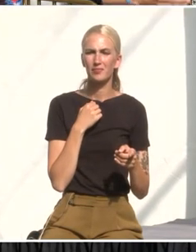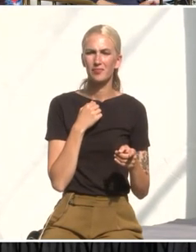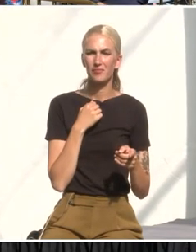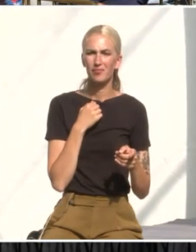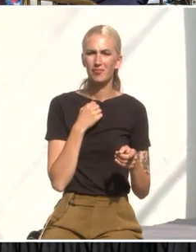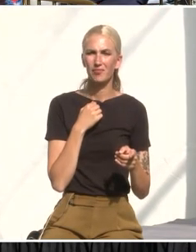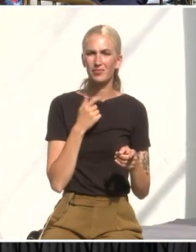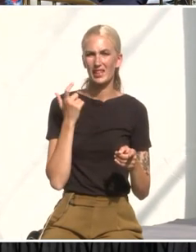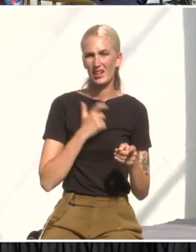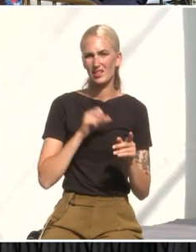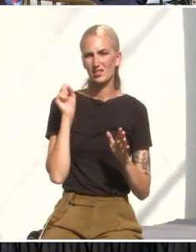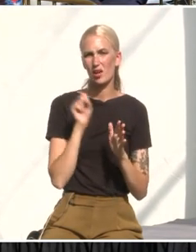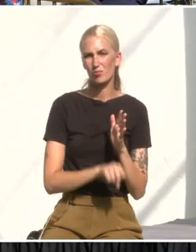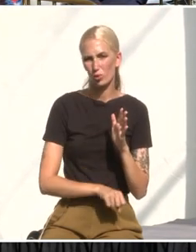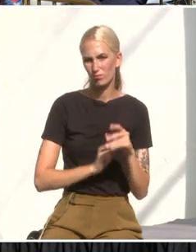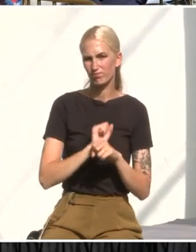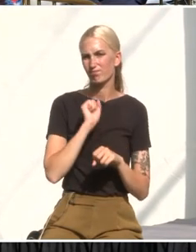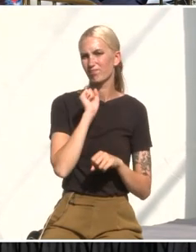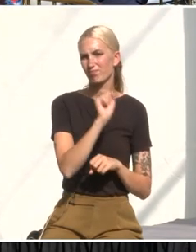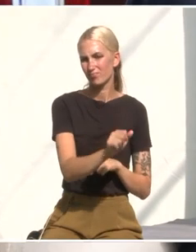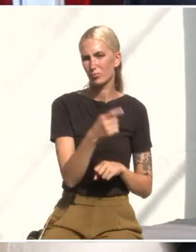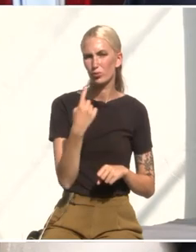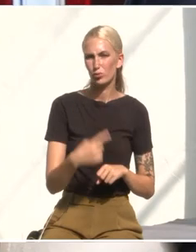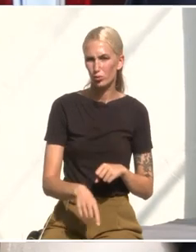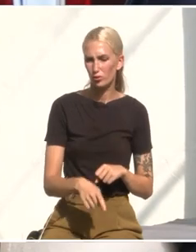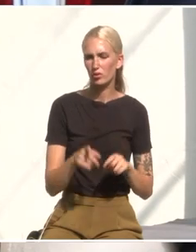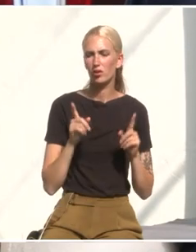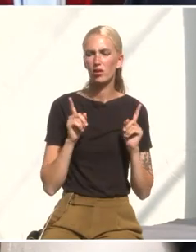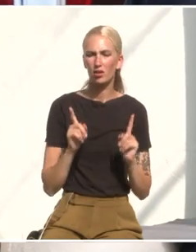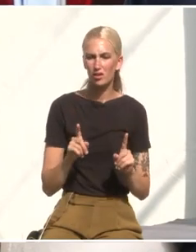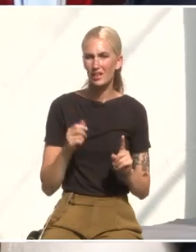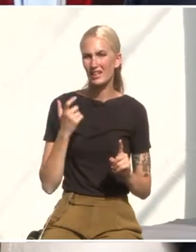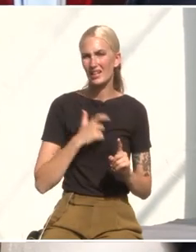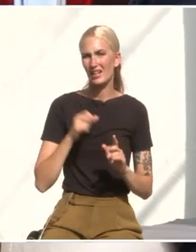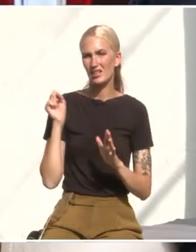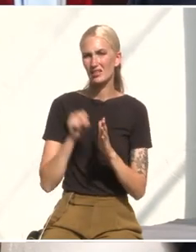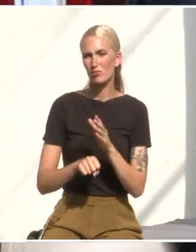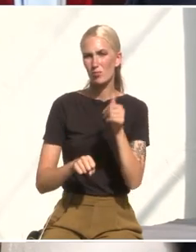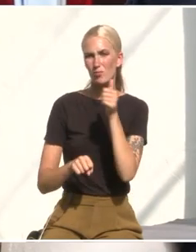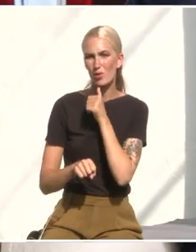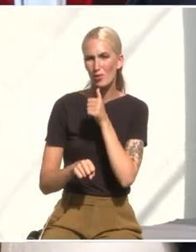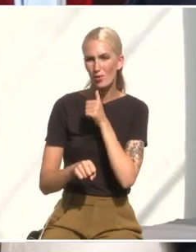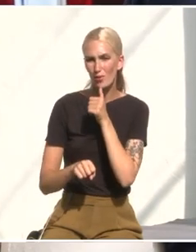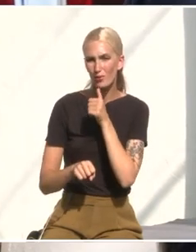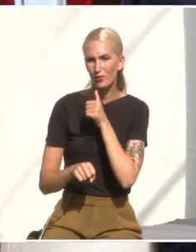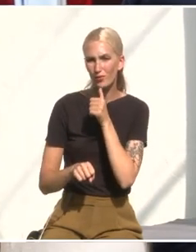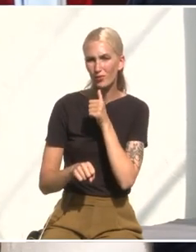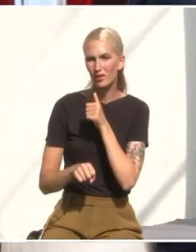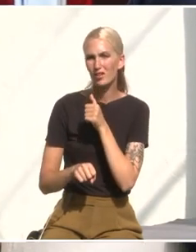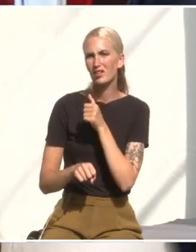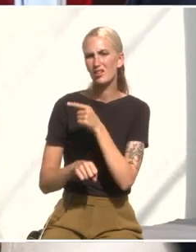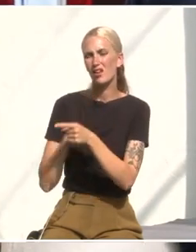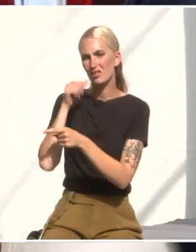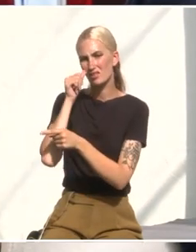through suicides are made by men. However, suicides attempt are women